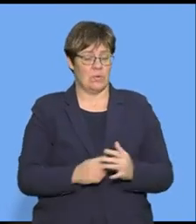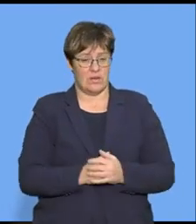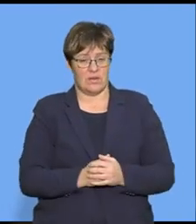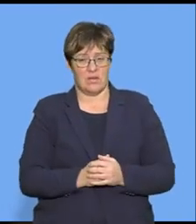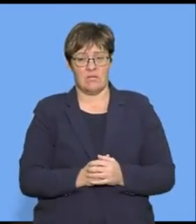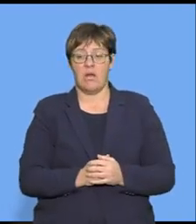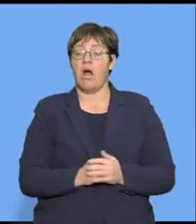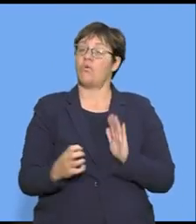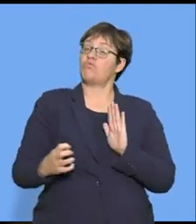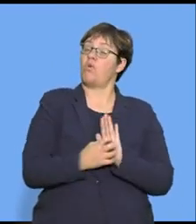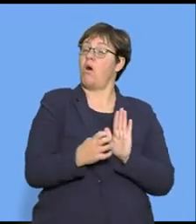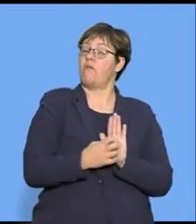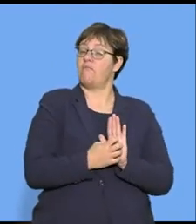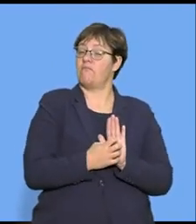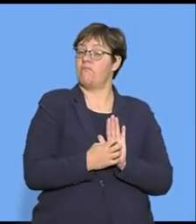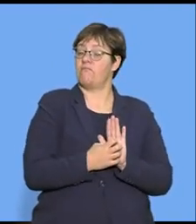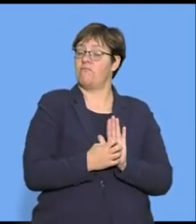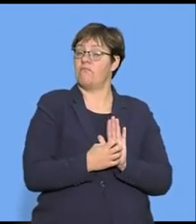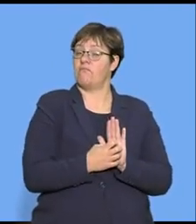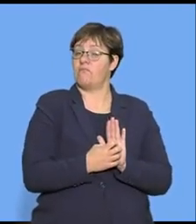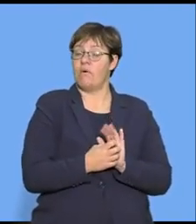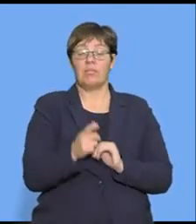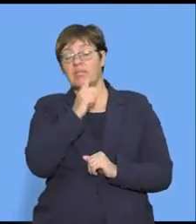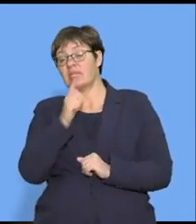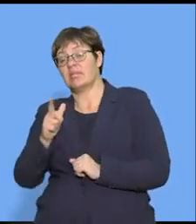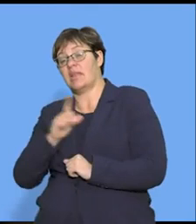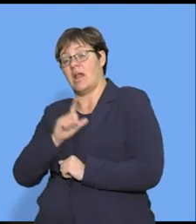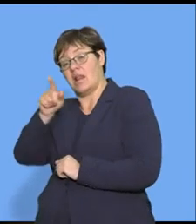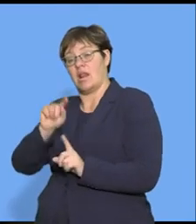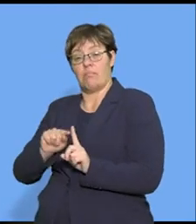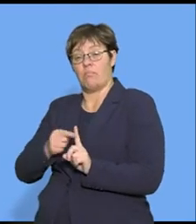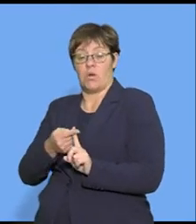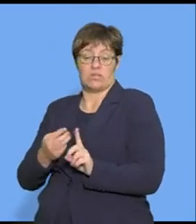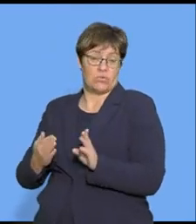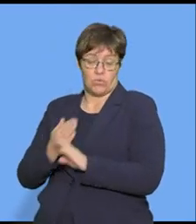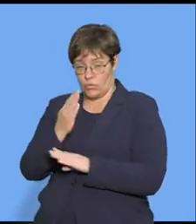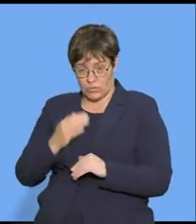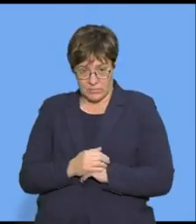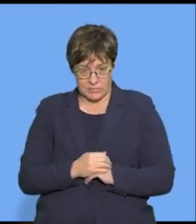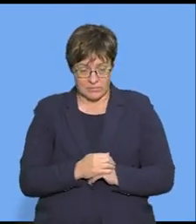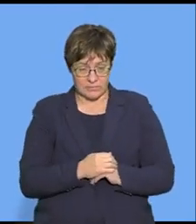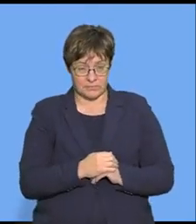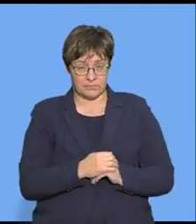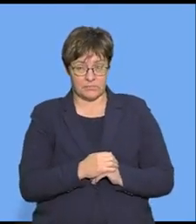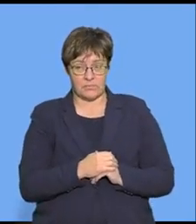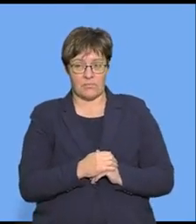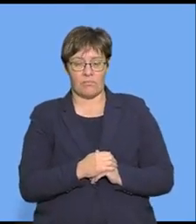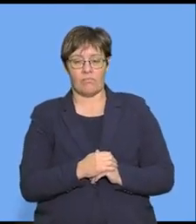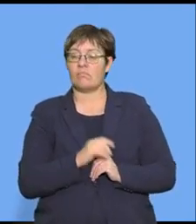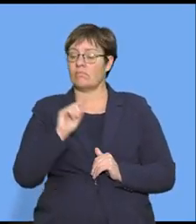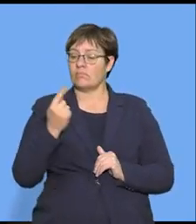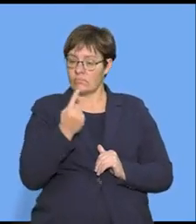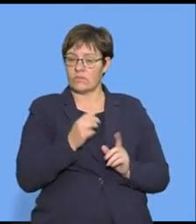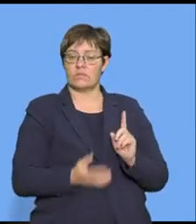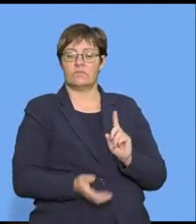do a graph and they don't tell you which point the graphs are passing through. Firstly, we need to find